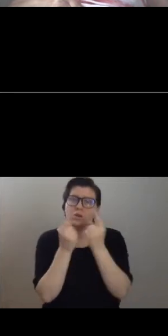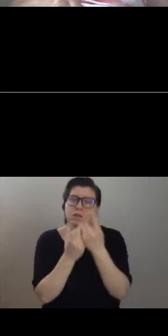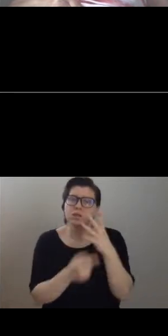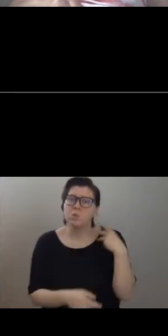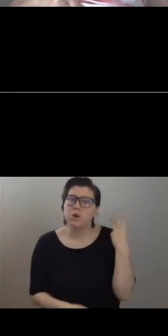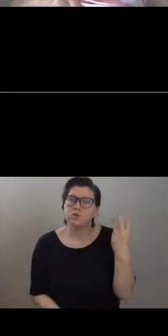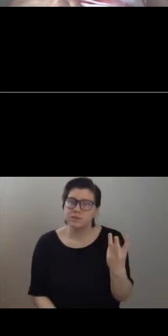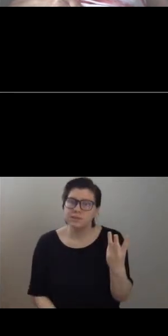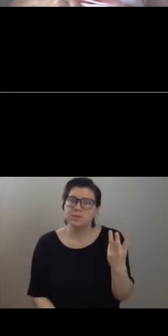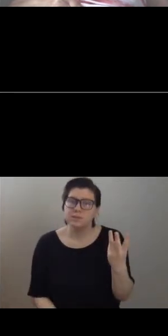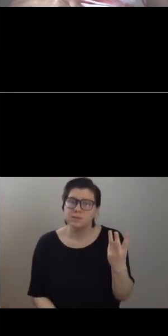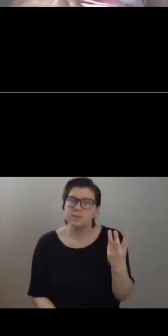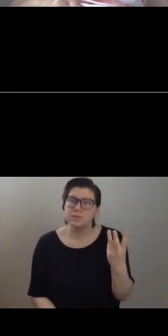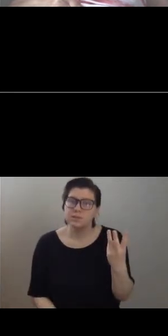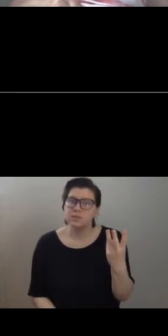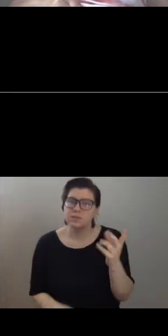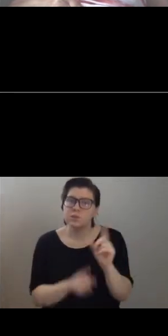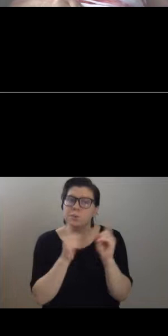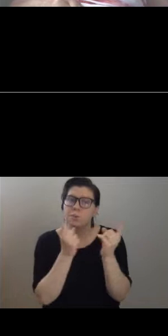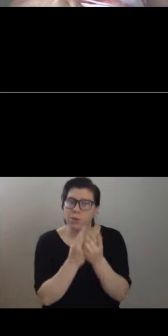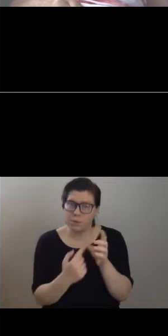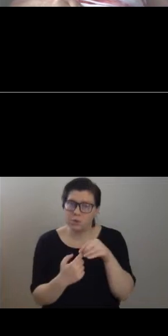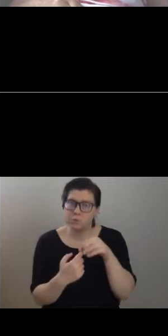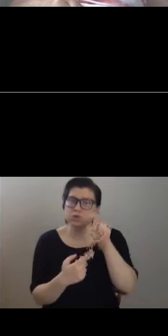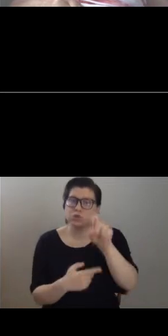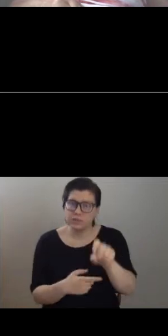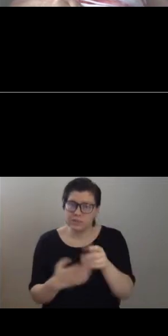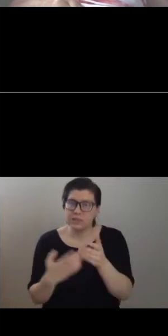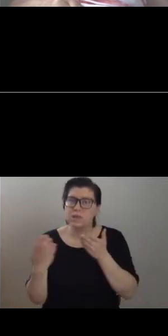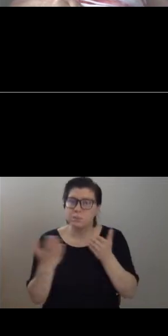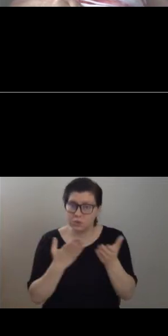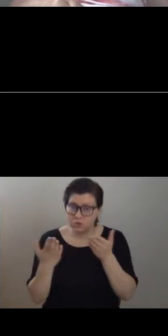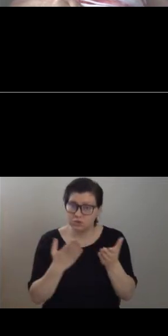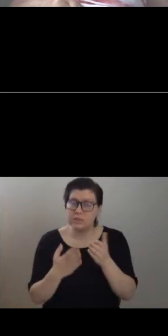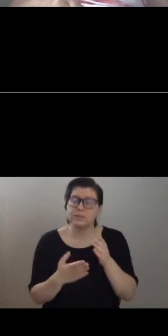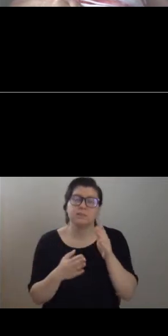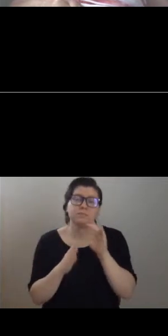Washington's Department of Special Needs Ministries tab.